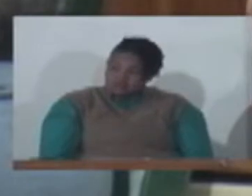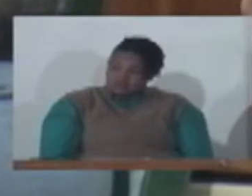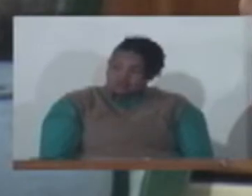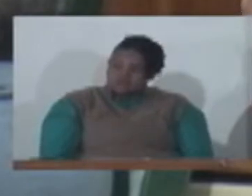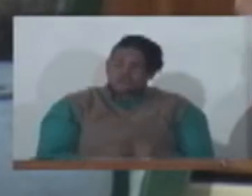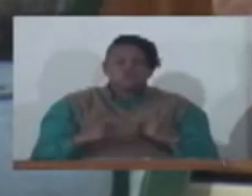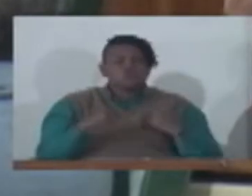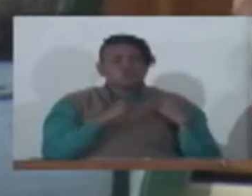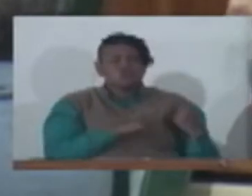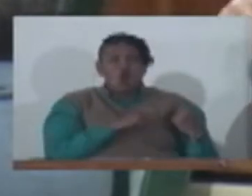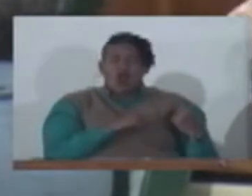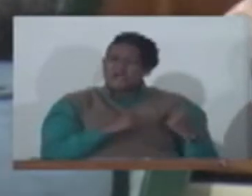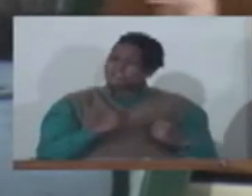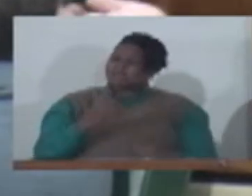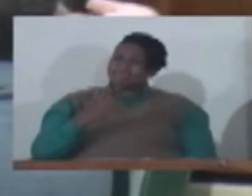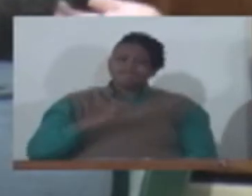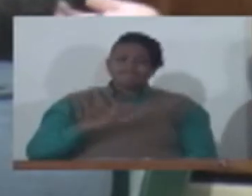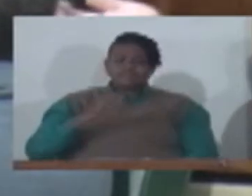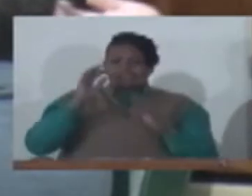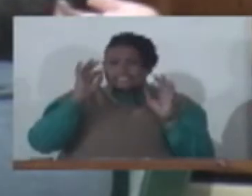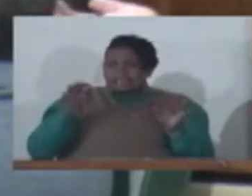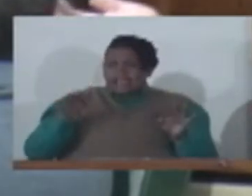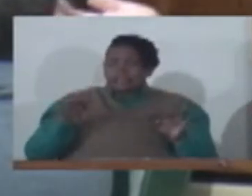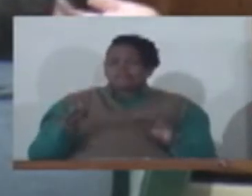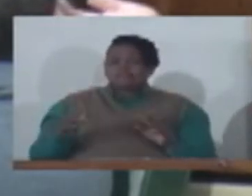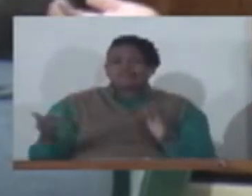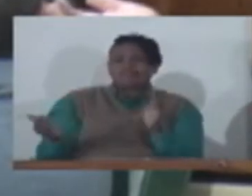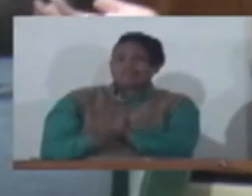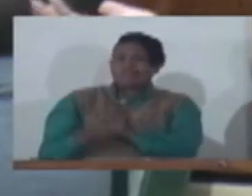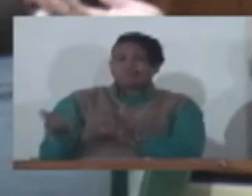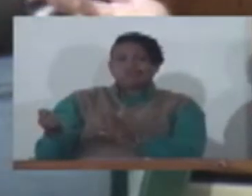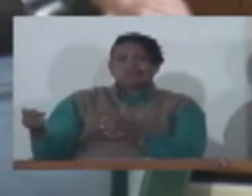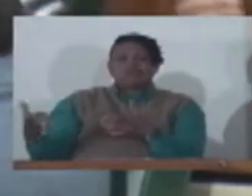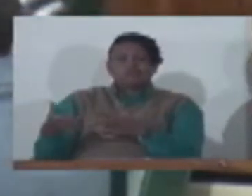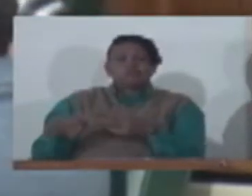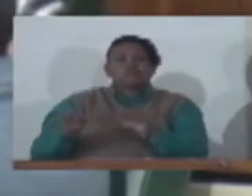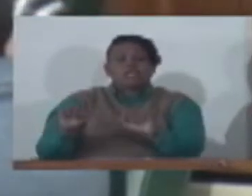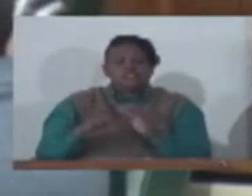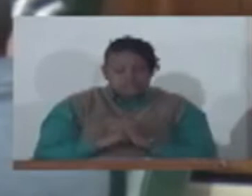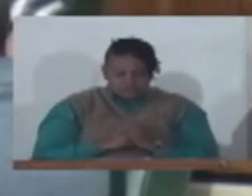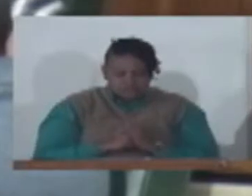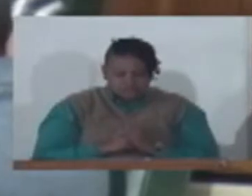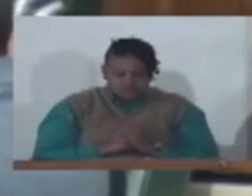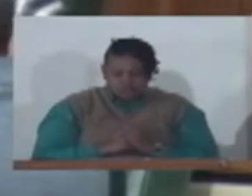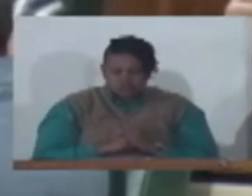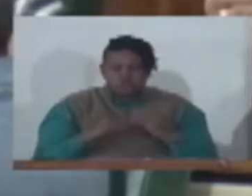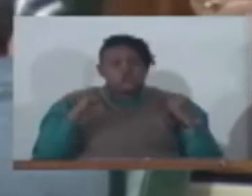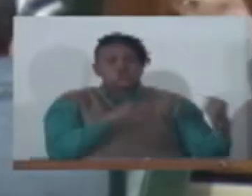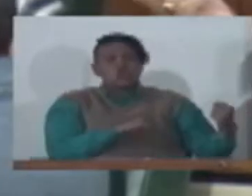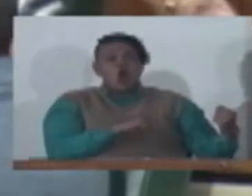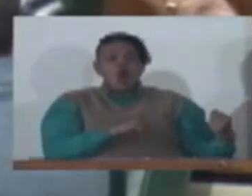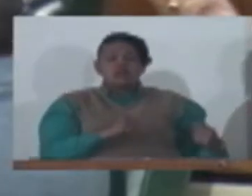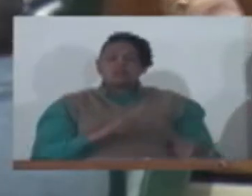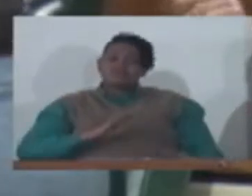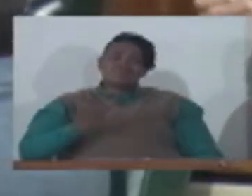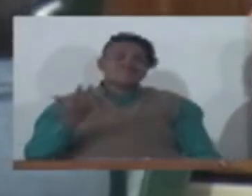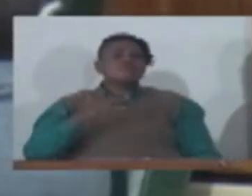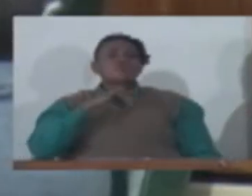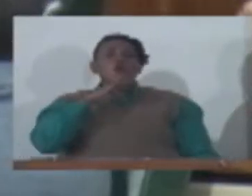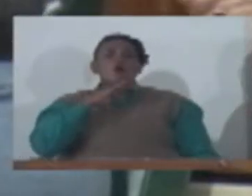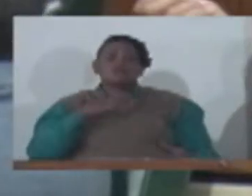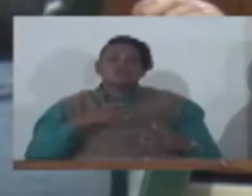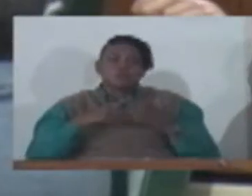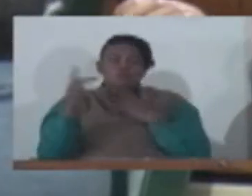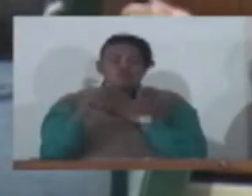as international development partners, plus public consensus in dealing with crime. But according to reports from RGR